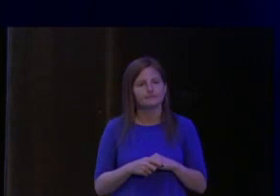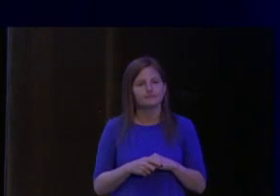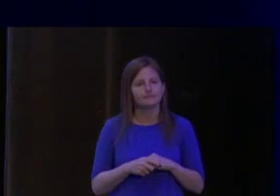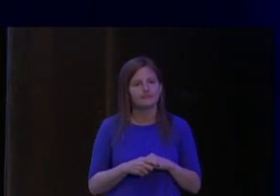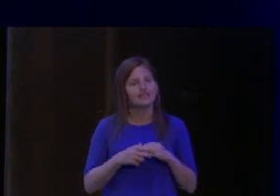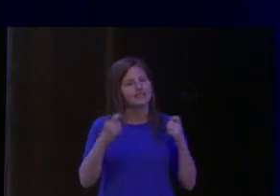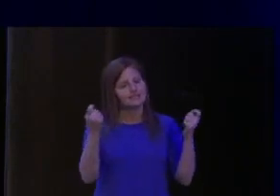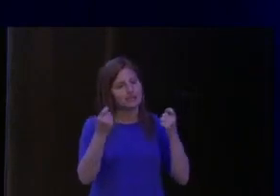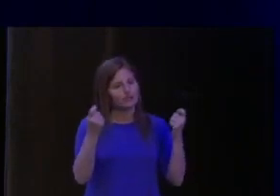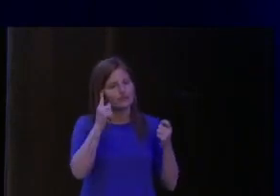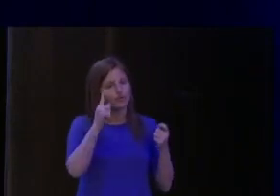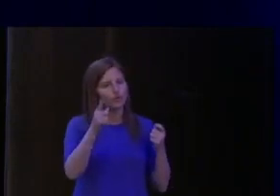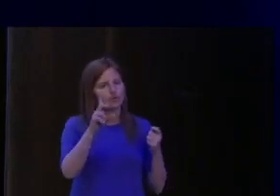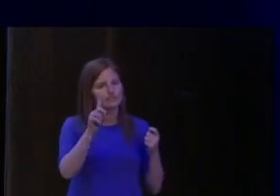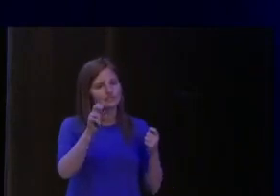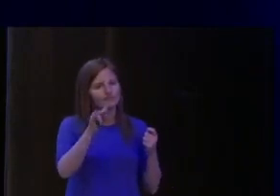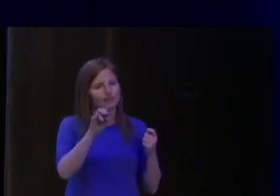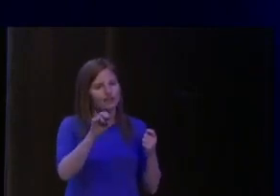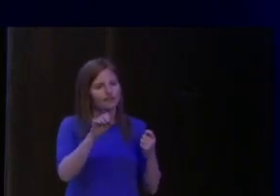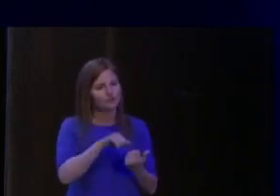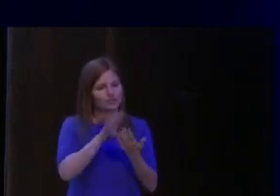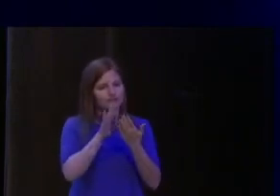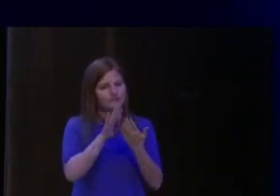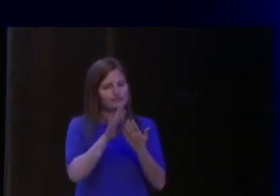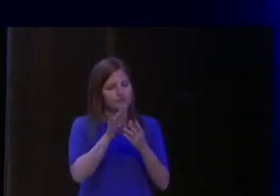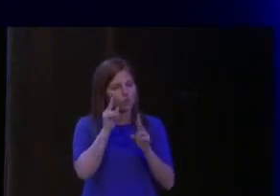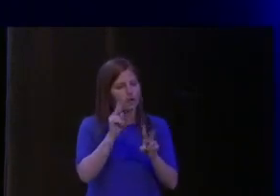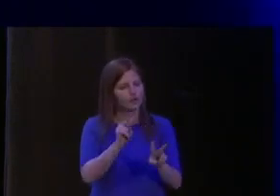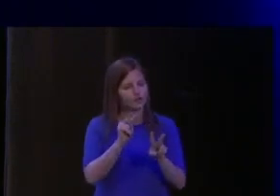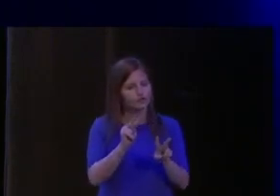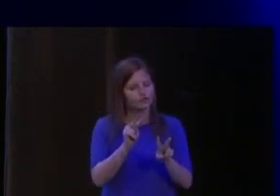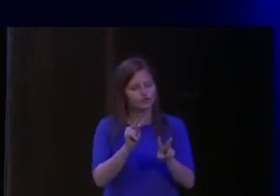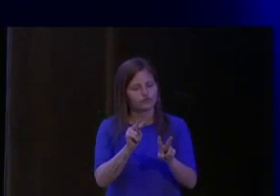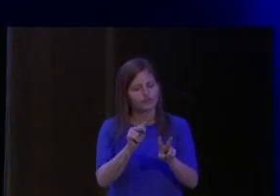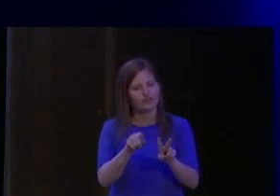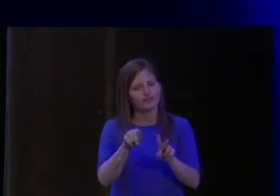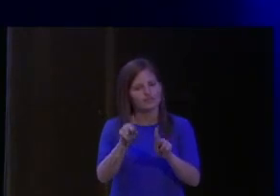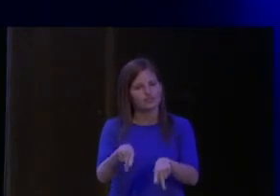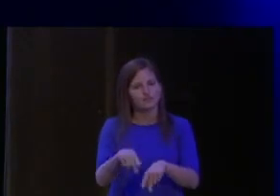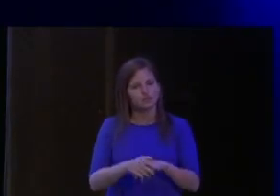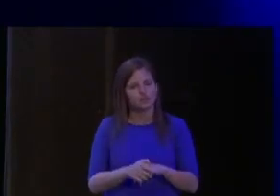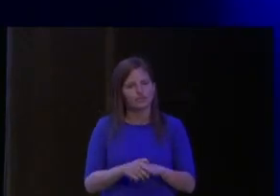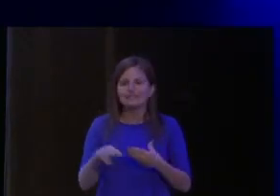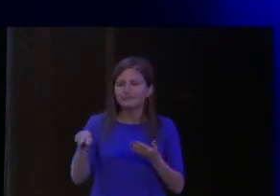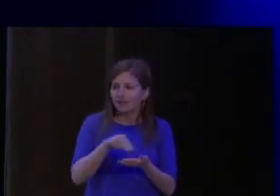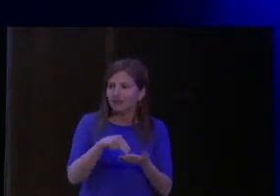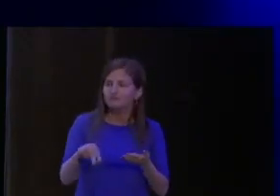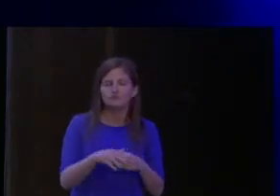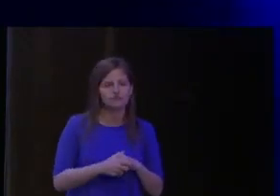as celebrants of the divine presence, watch this individual